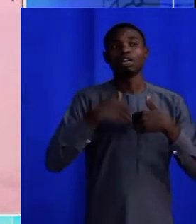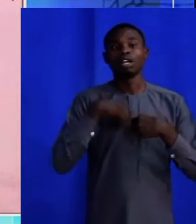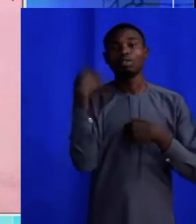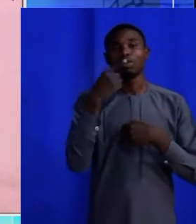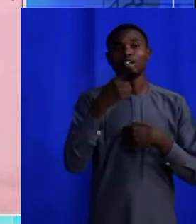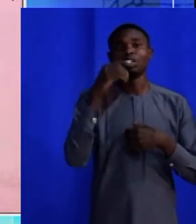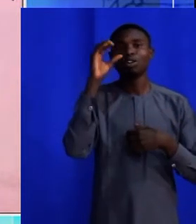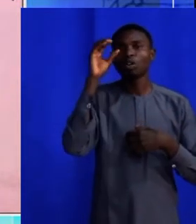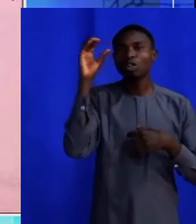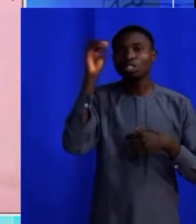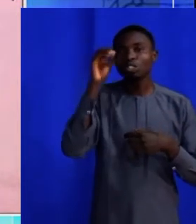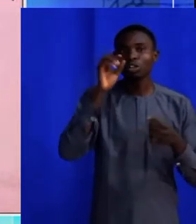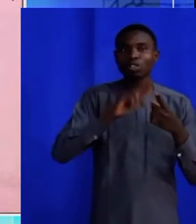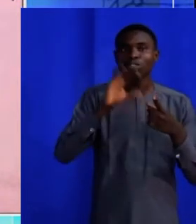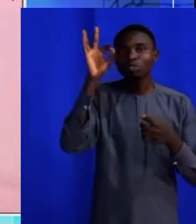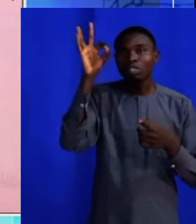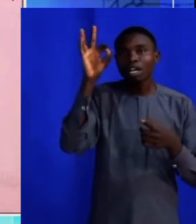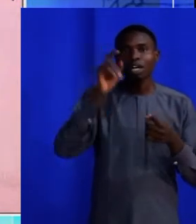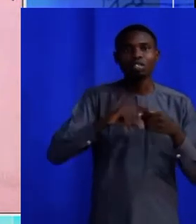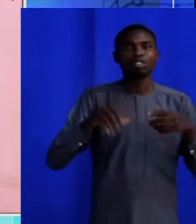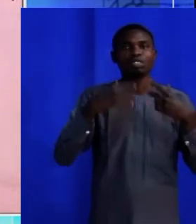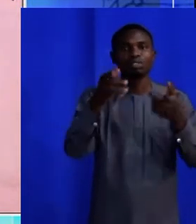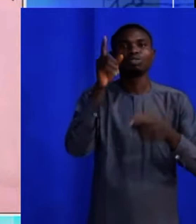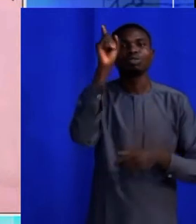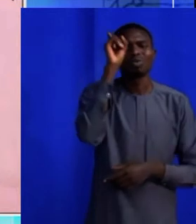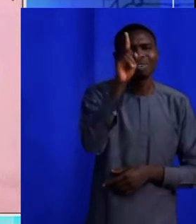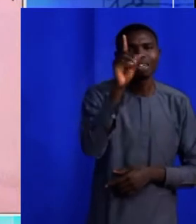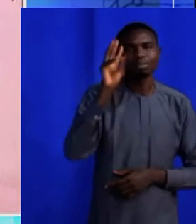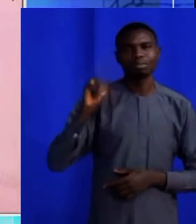bulls? Bulls are male